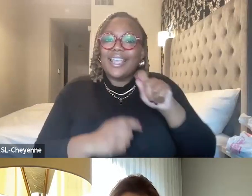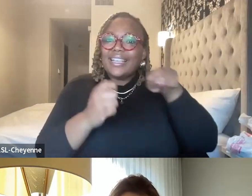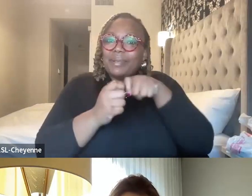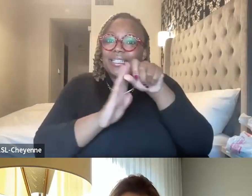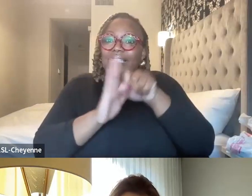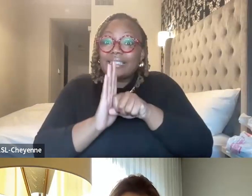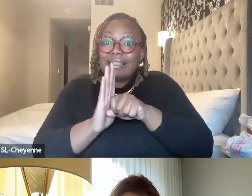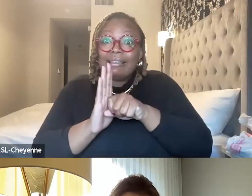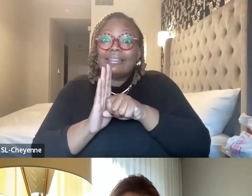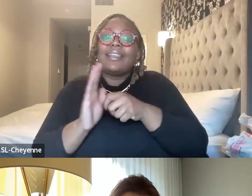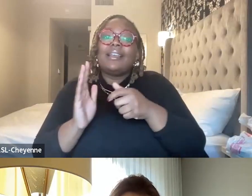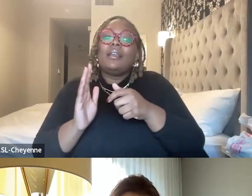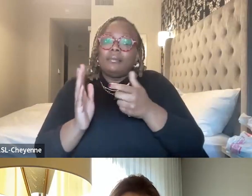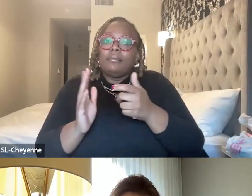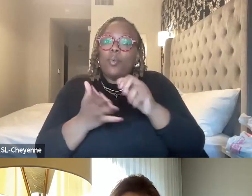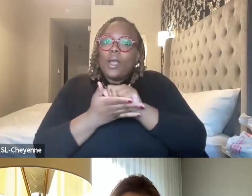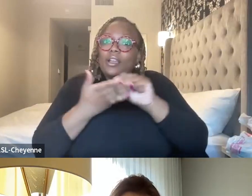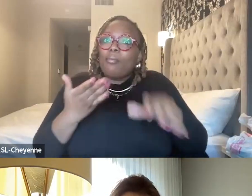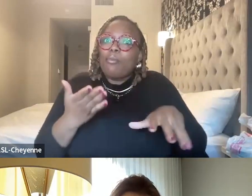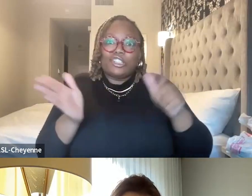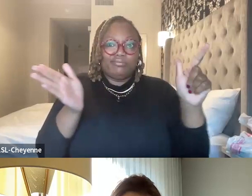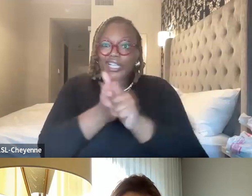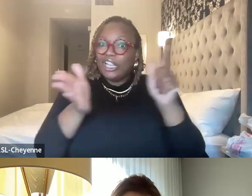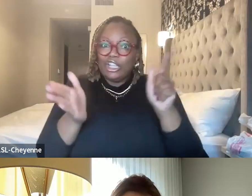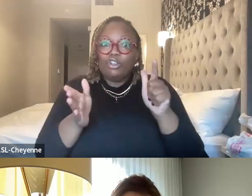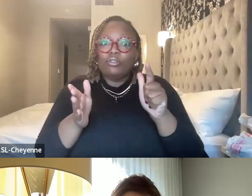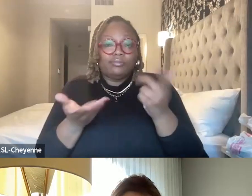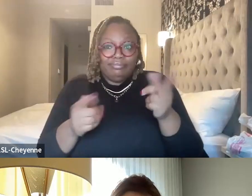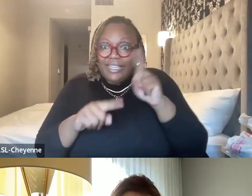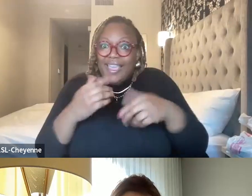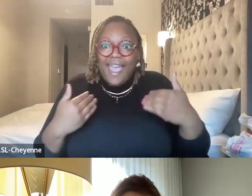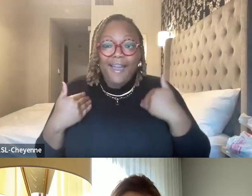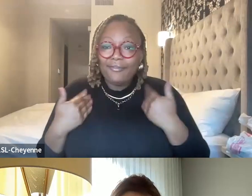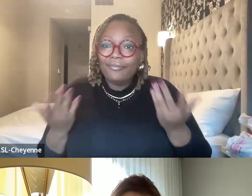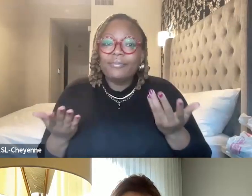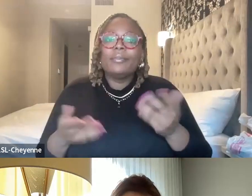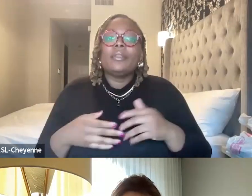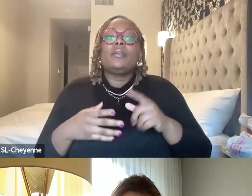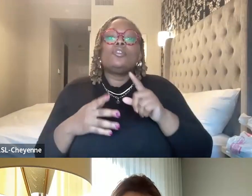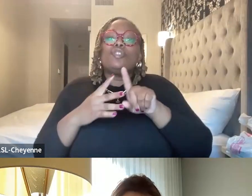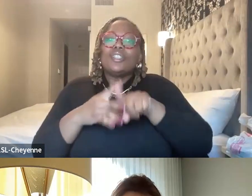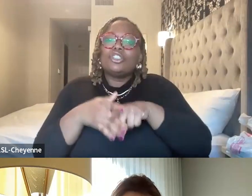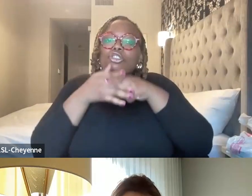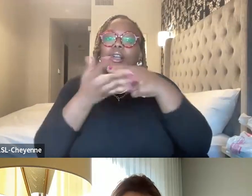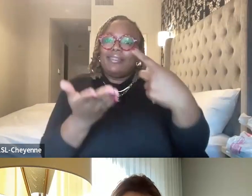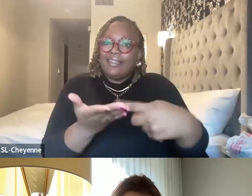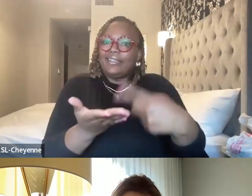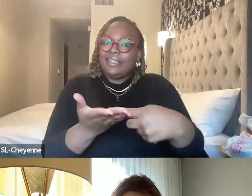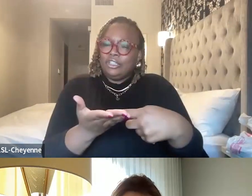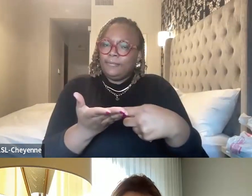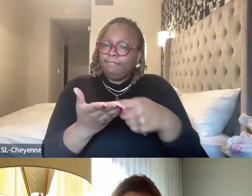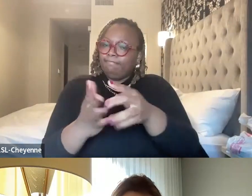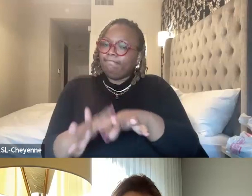where abortion is criminalized now in the US, to start a conversation.